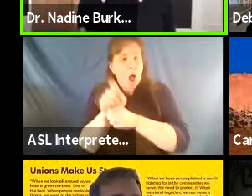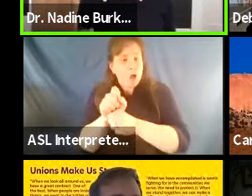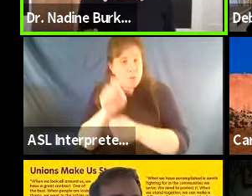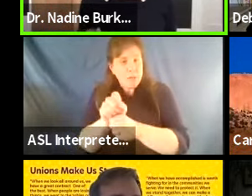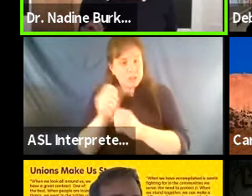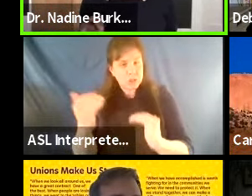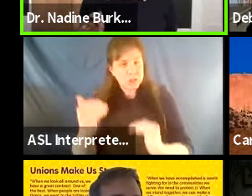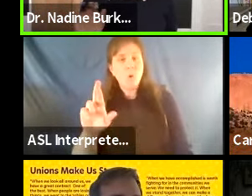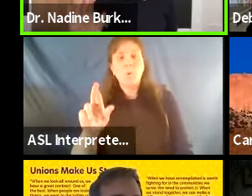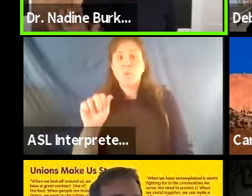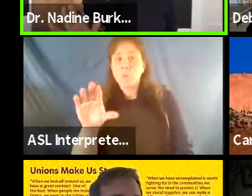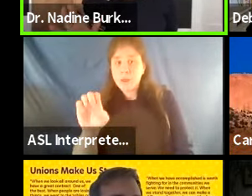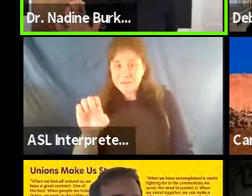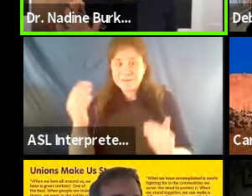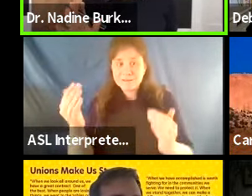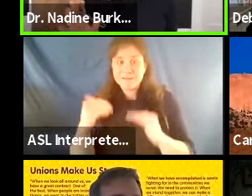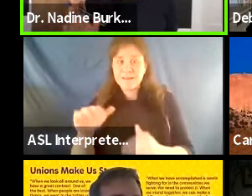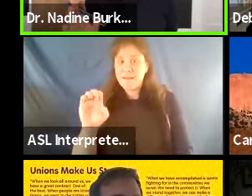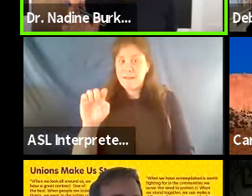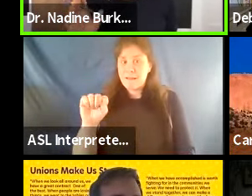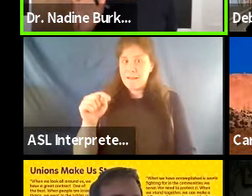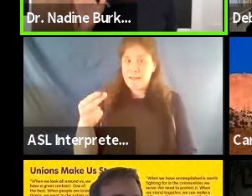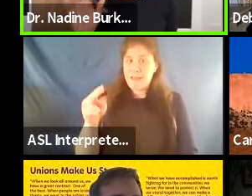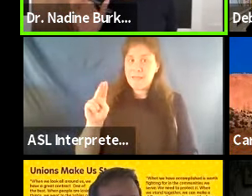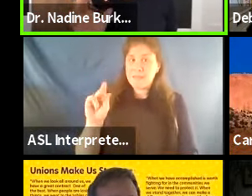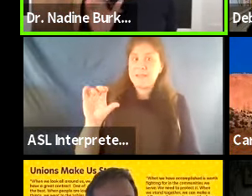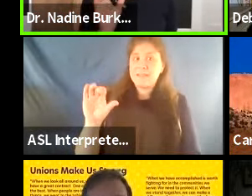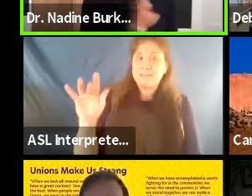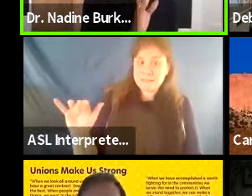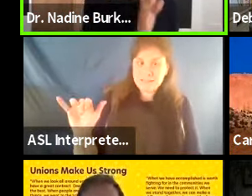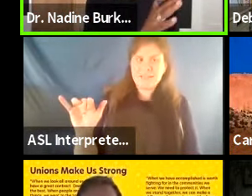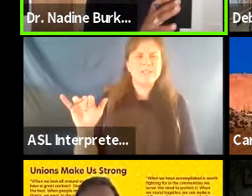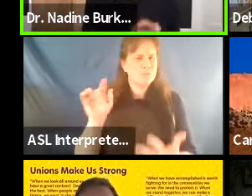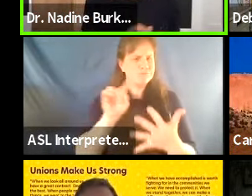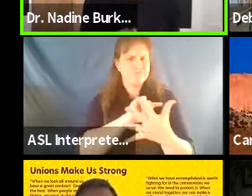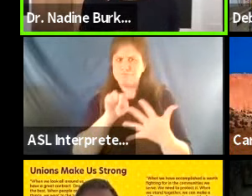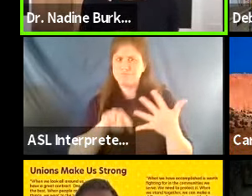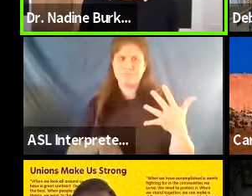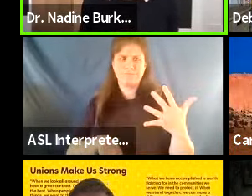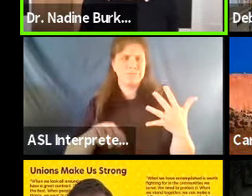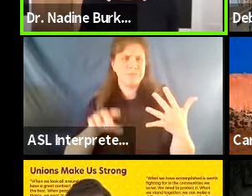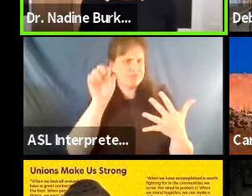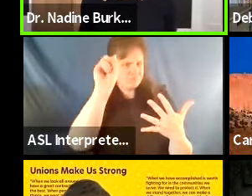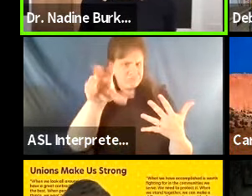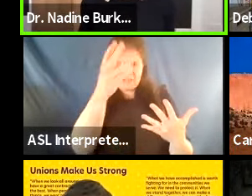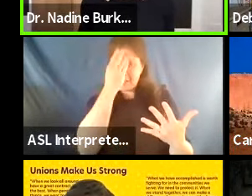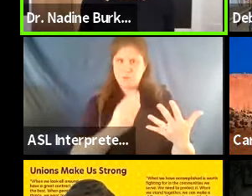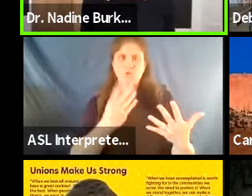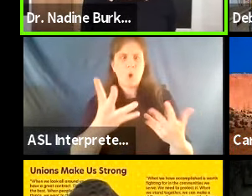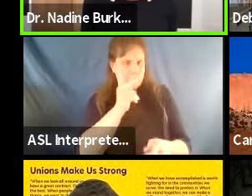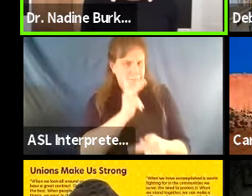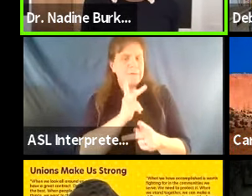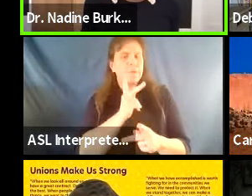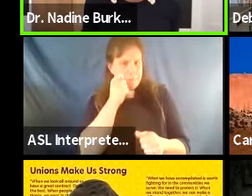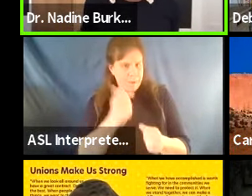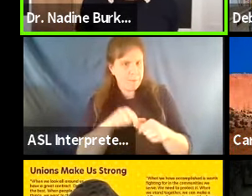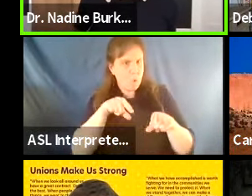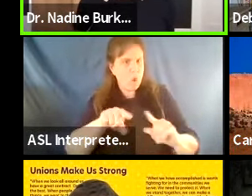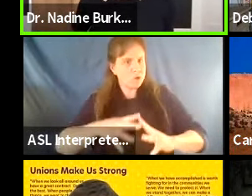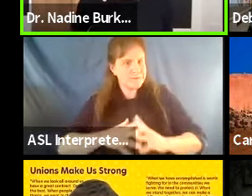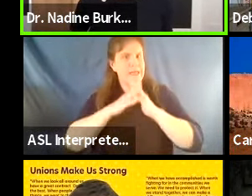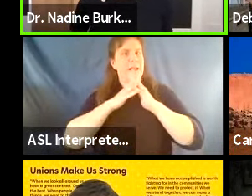ethnicity. So those are a big care about, something for you to keep in mind as you all are building the